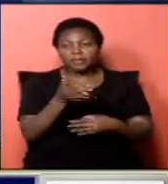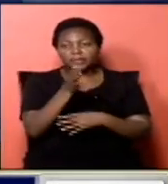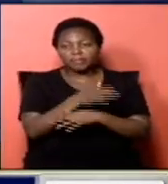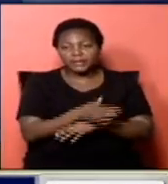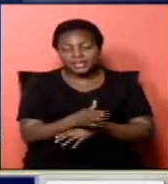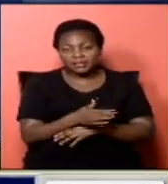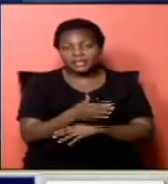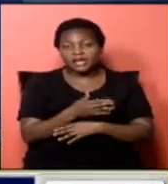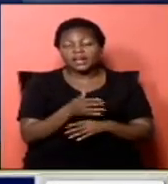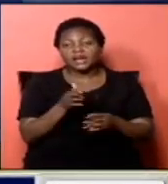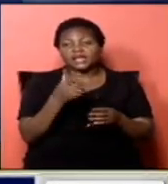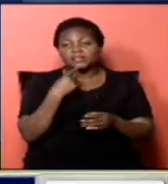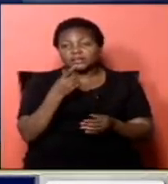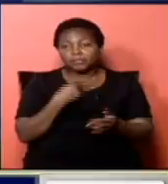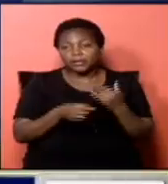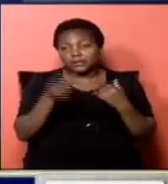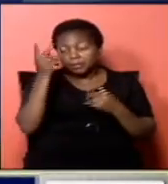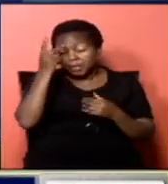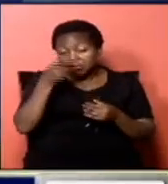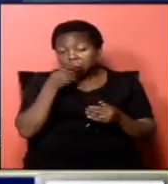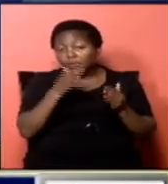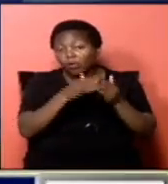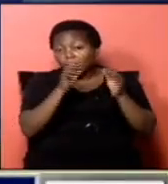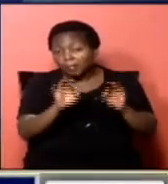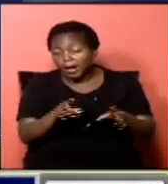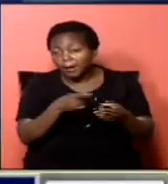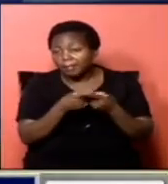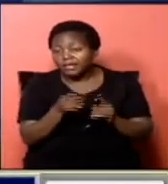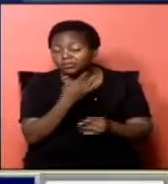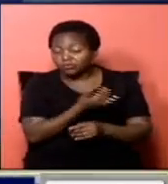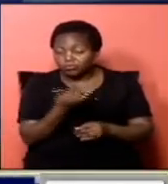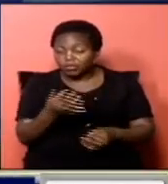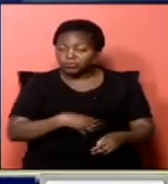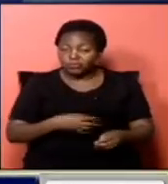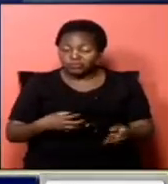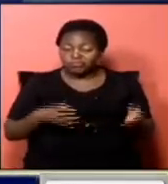5 p.m. while the parents were away. We'll give you more details on that story later on.